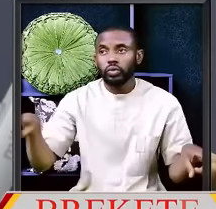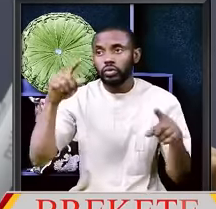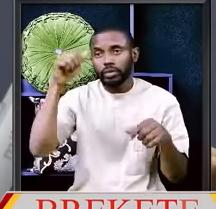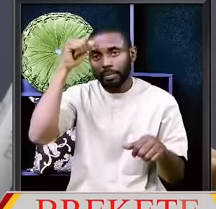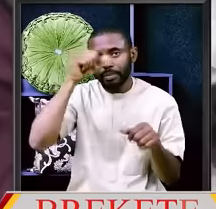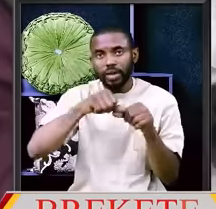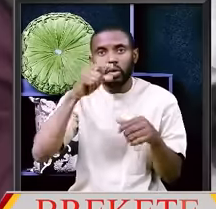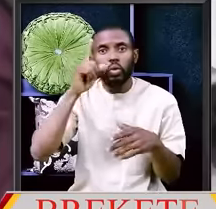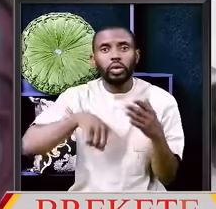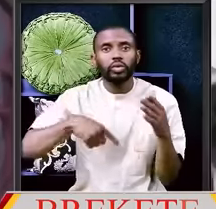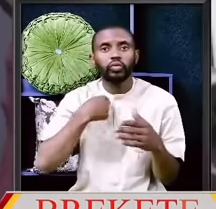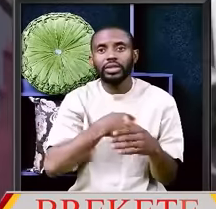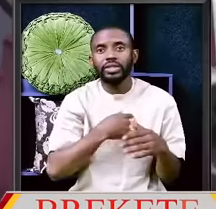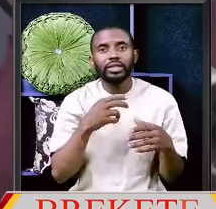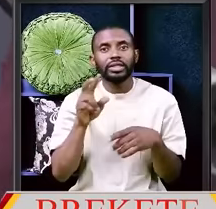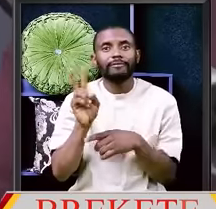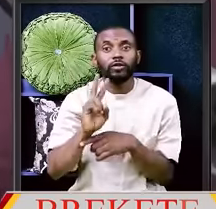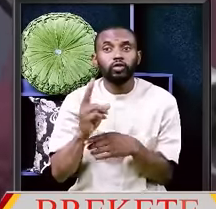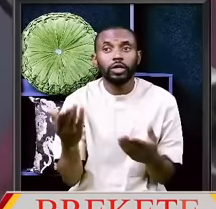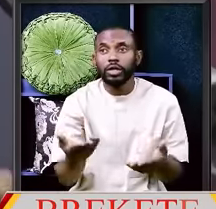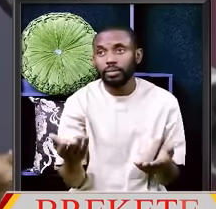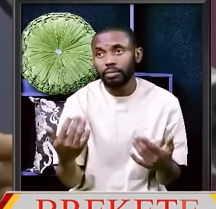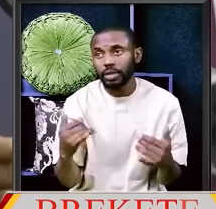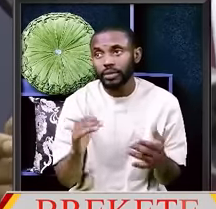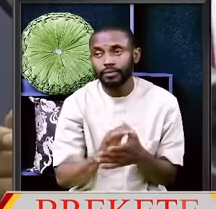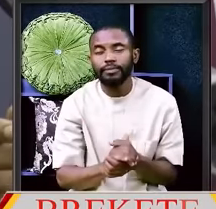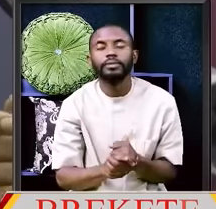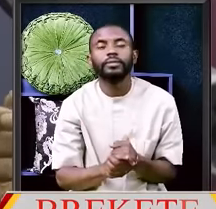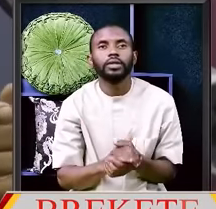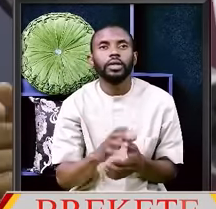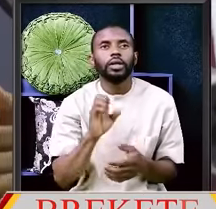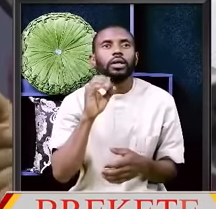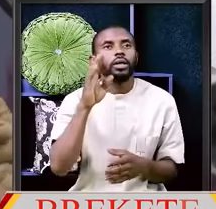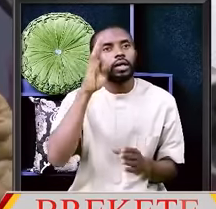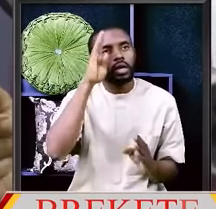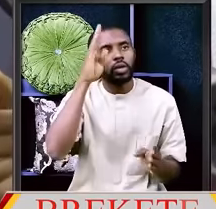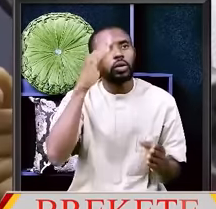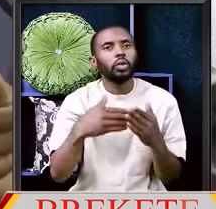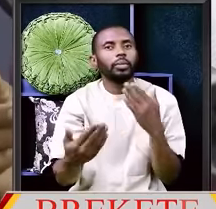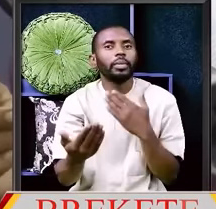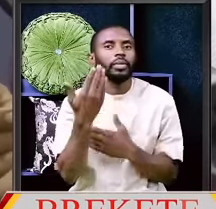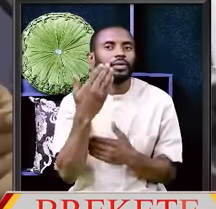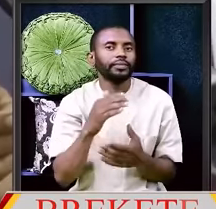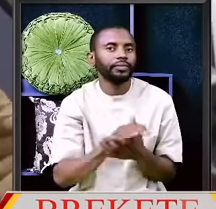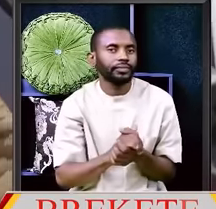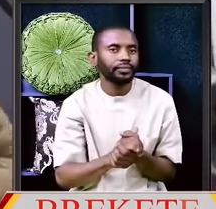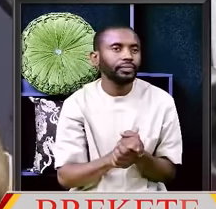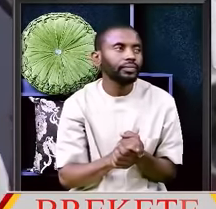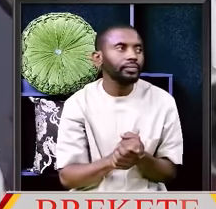Remember what we play here. So, hello, good morning.